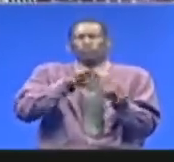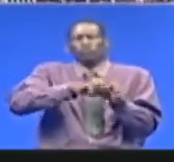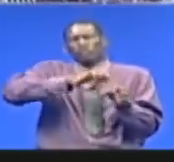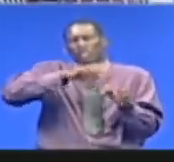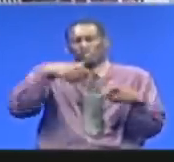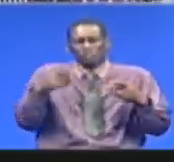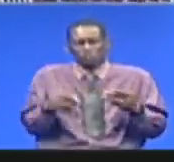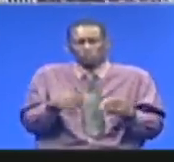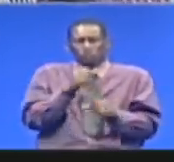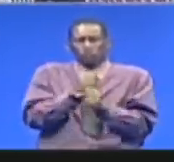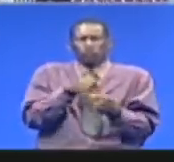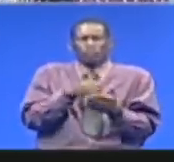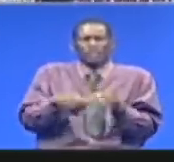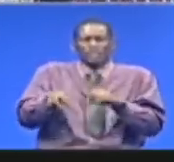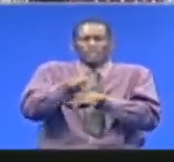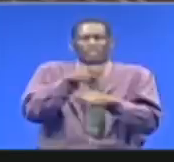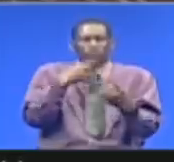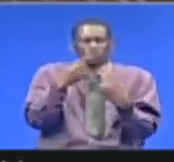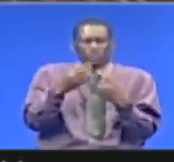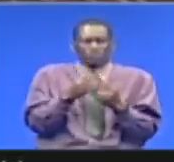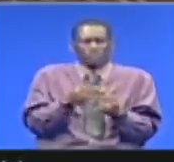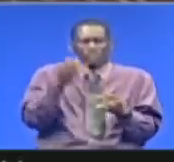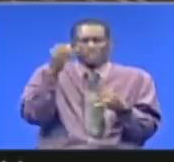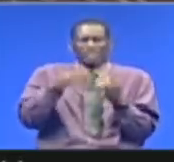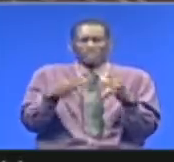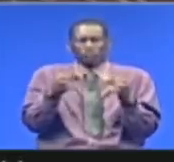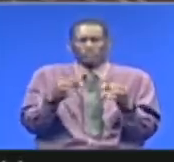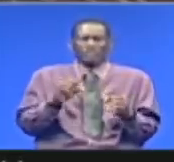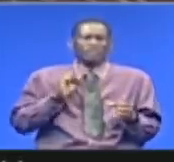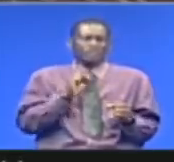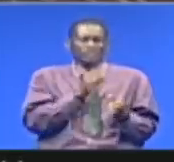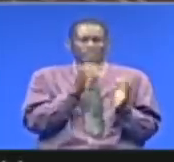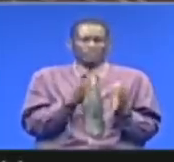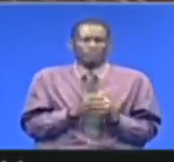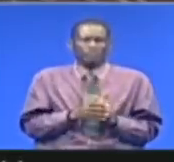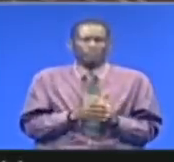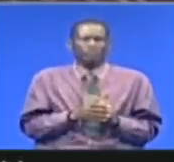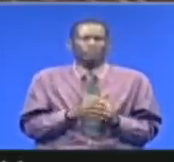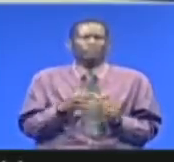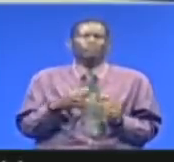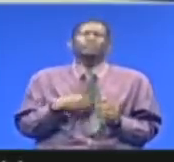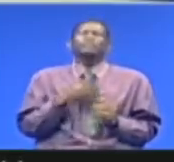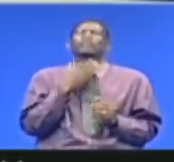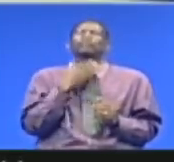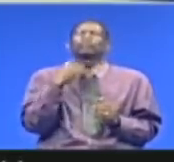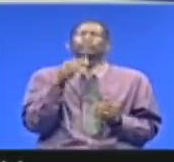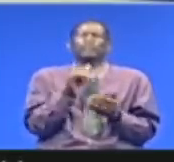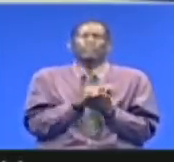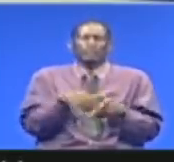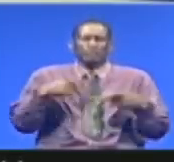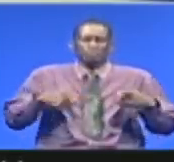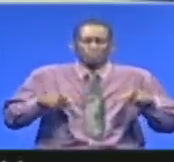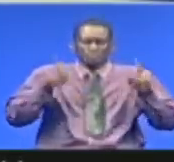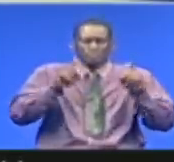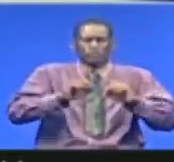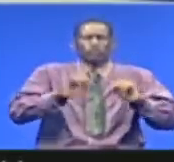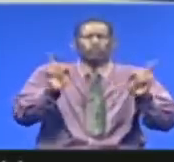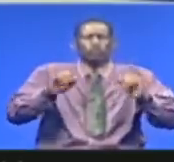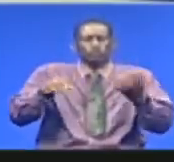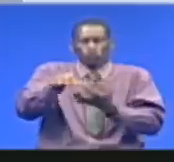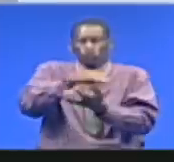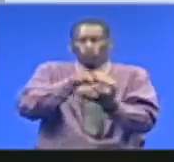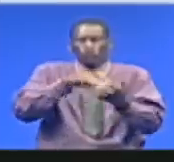it a national dialogue. All right, closing remarks. Well, I just want to say that people must not confuse the